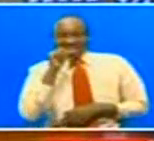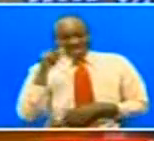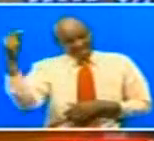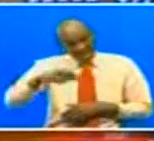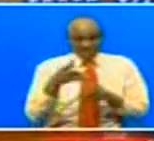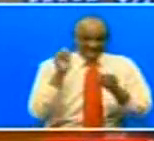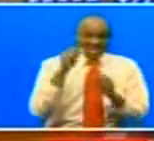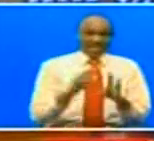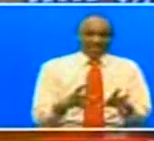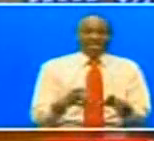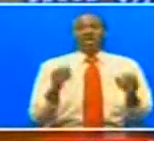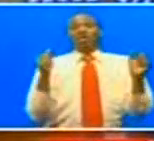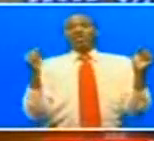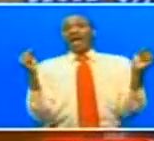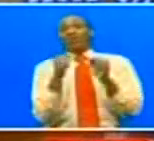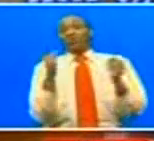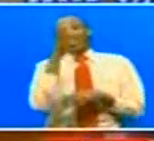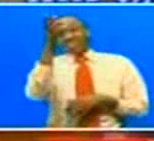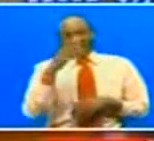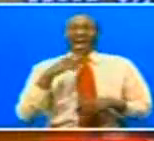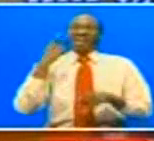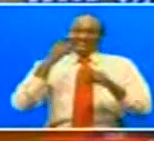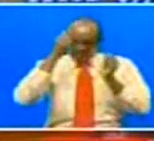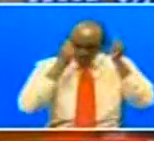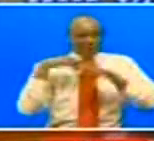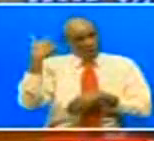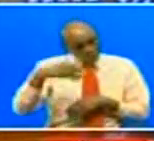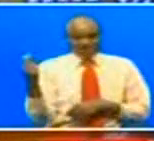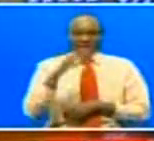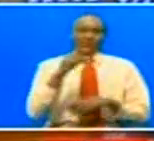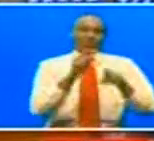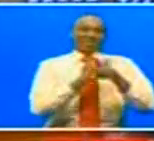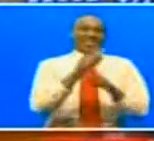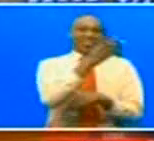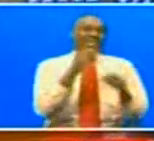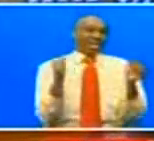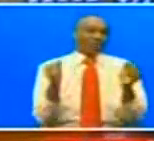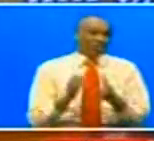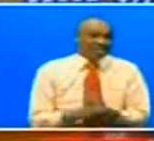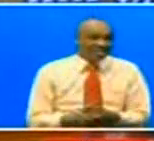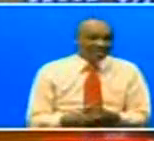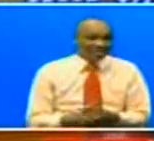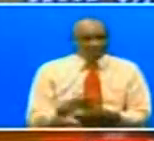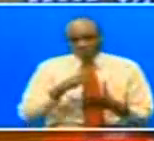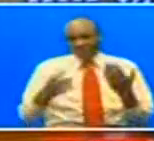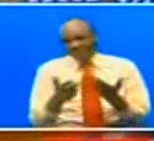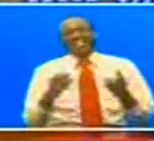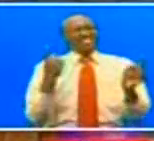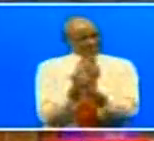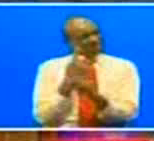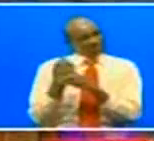presence in Nanyuki, something like 10,000 troops a year in rotation. What else? So much to talk